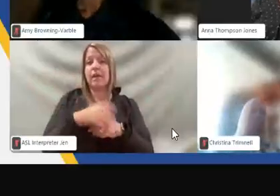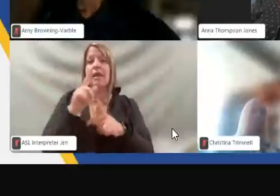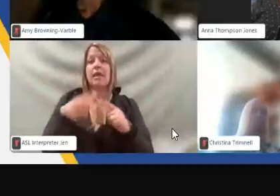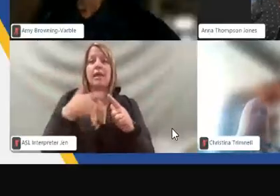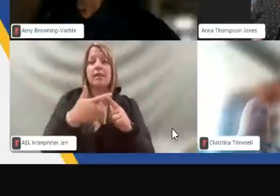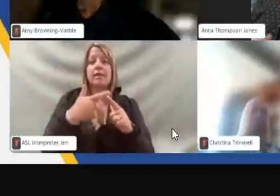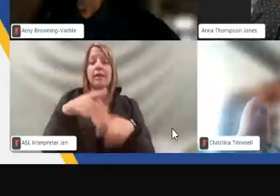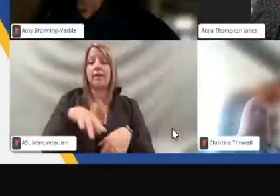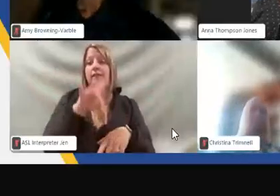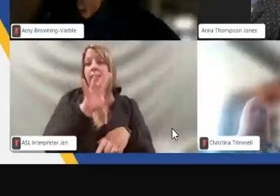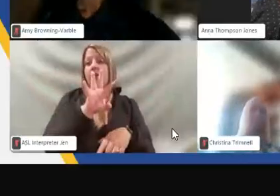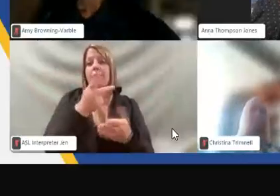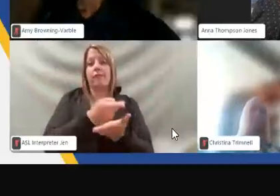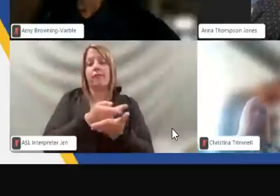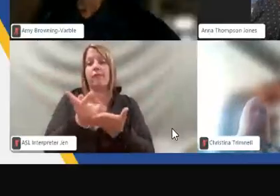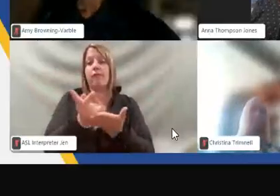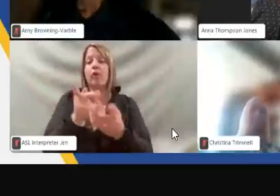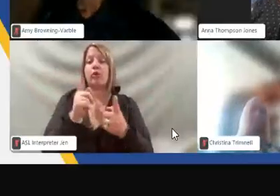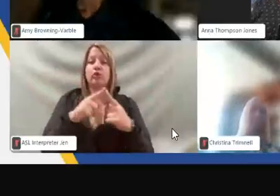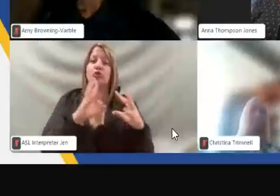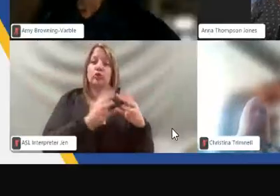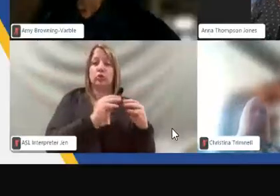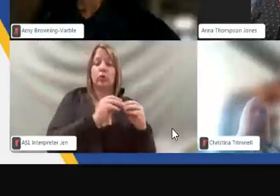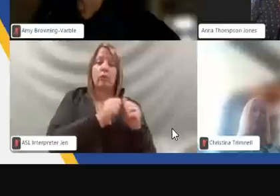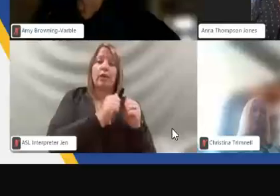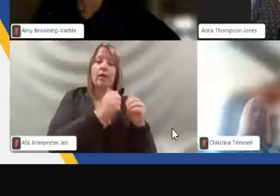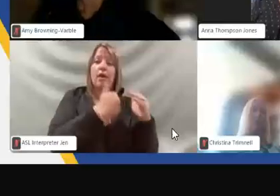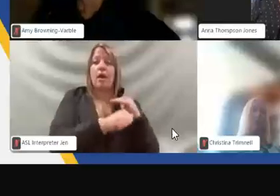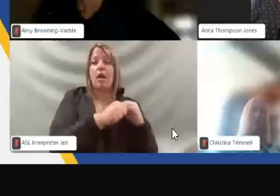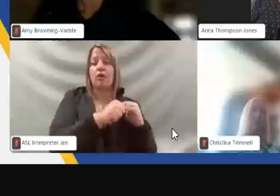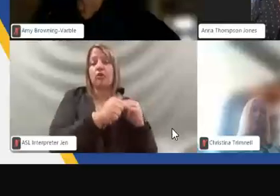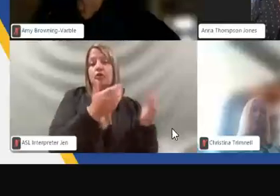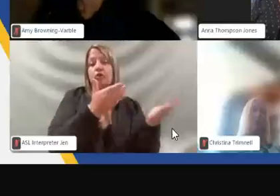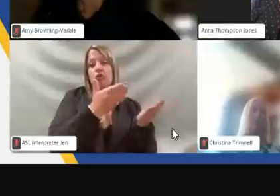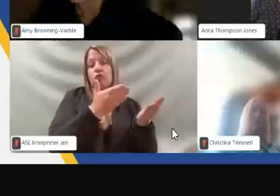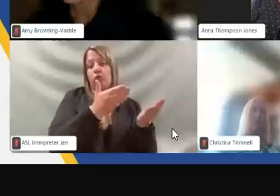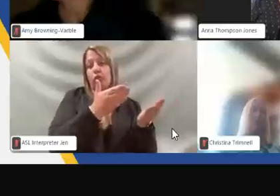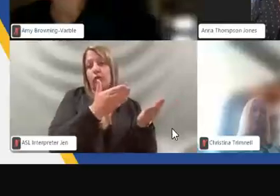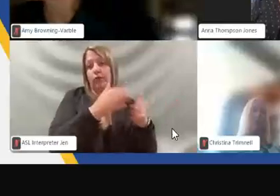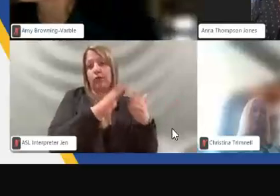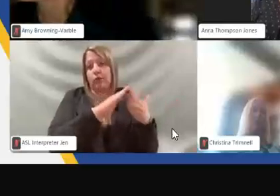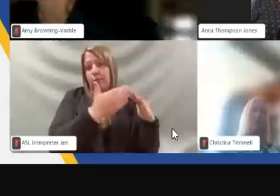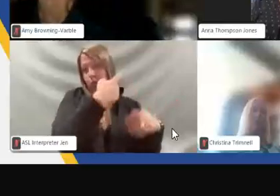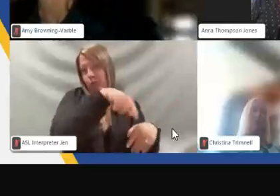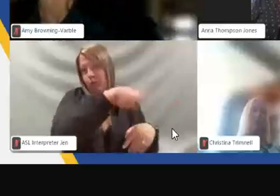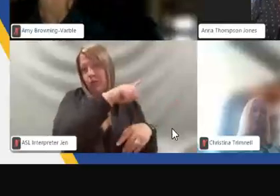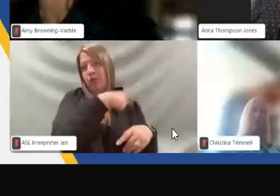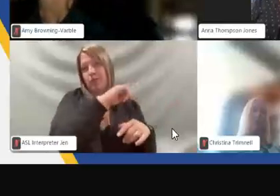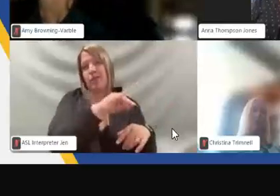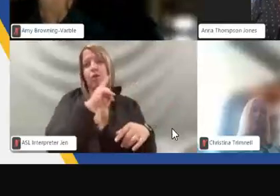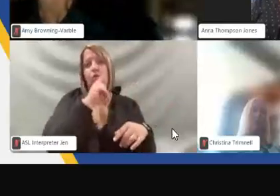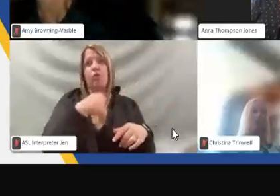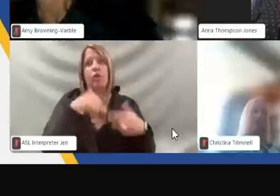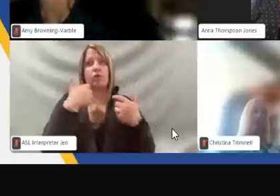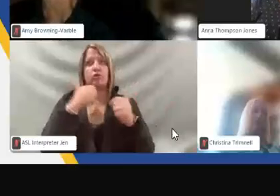finding 4 is failure to actively consult with unserved and underserved populations. And this we think we have really refined